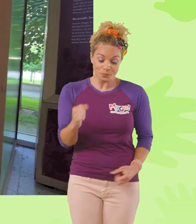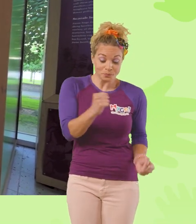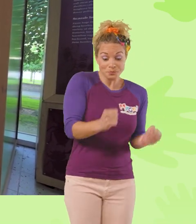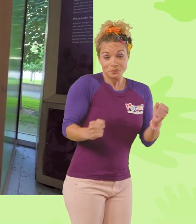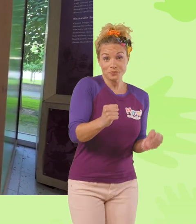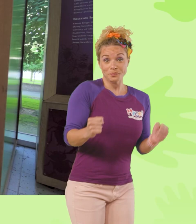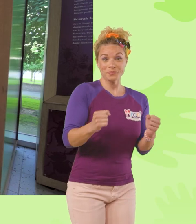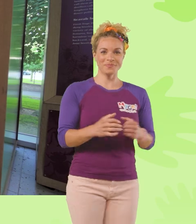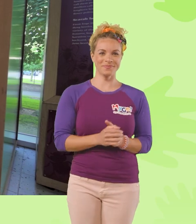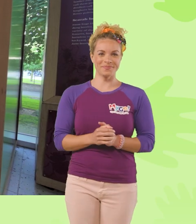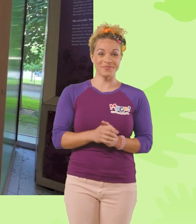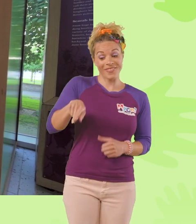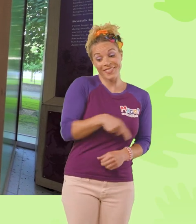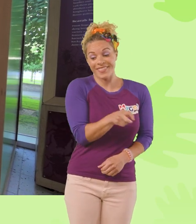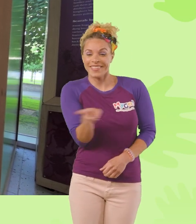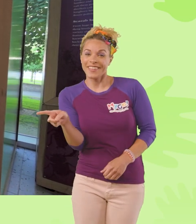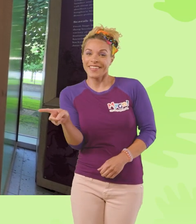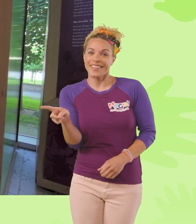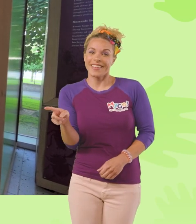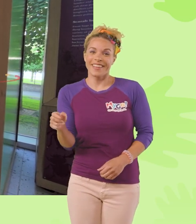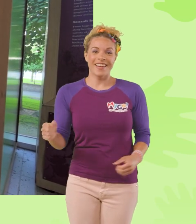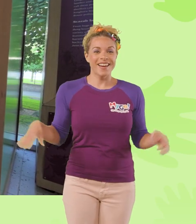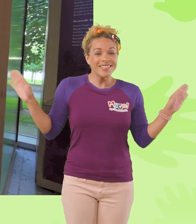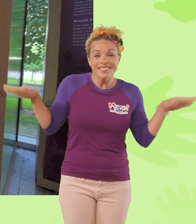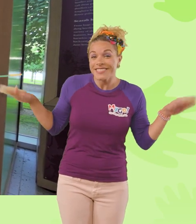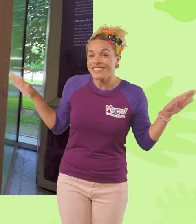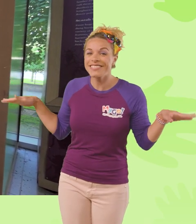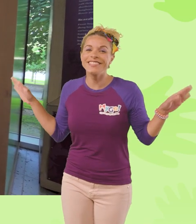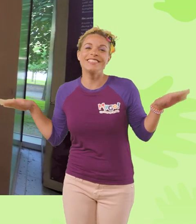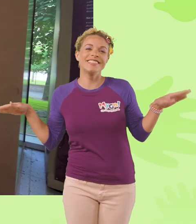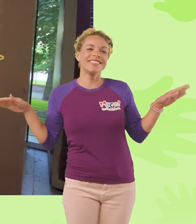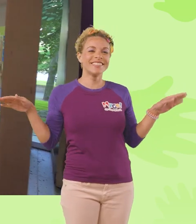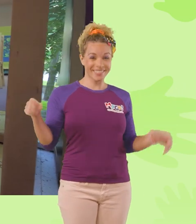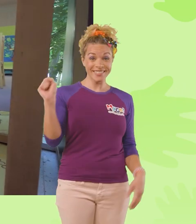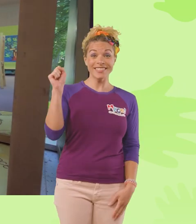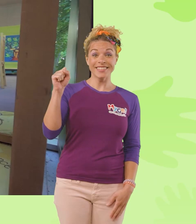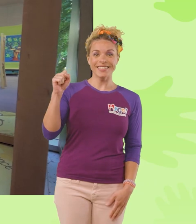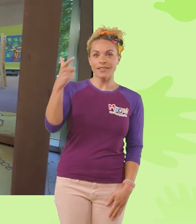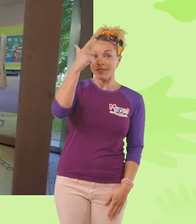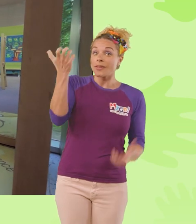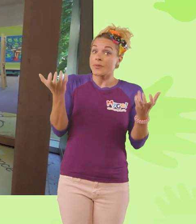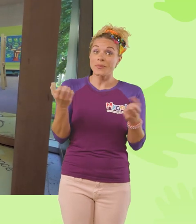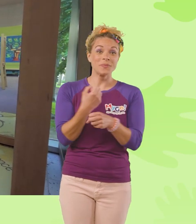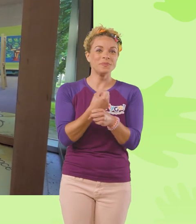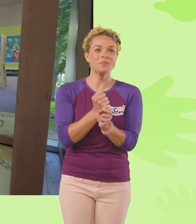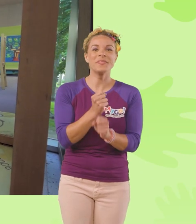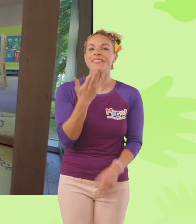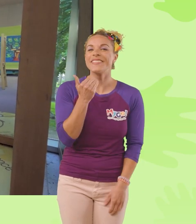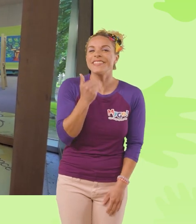little wiggle. Then you go this way, flap your wings. Yep, because we want to make some